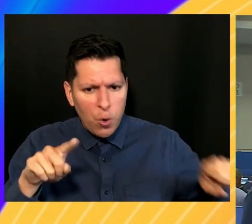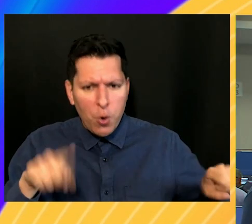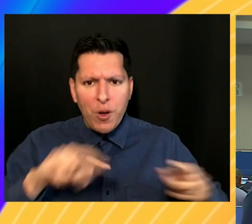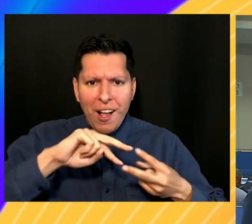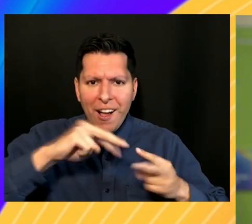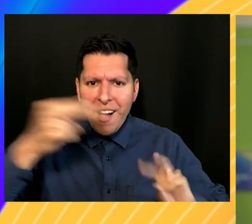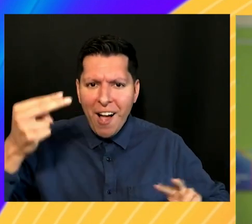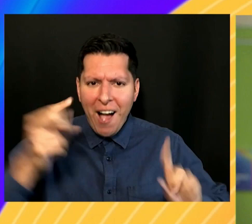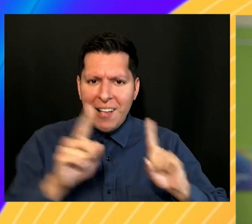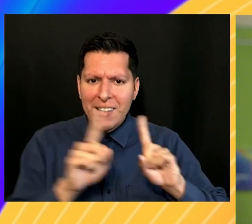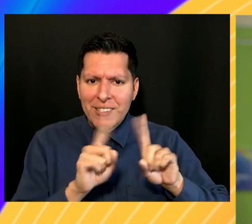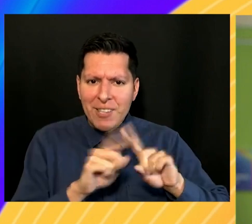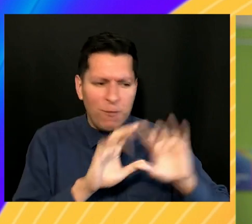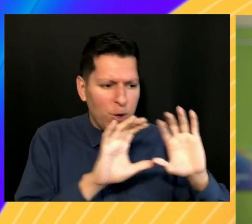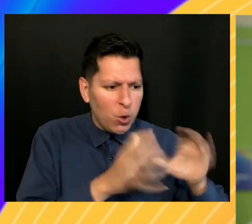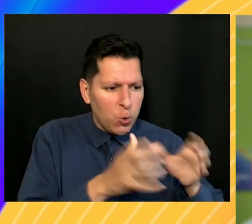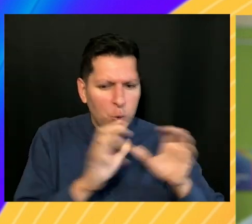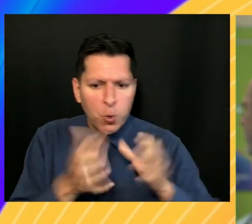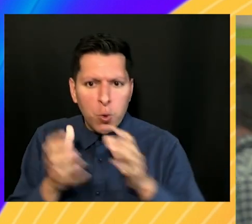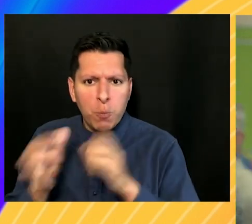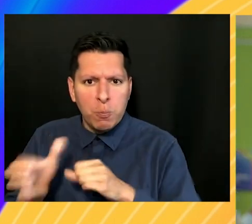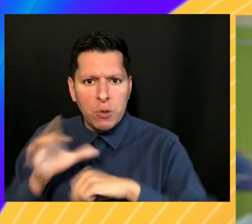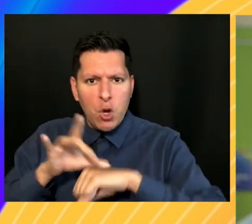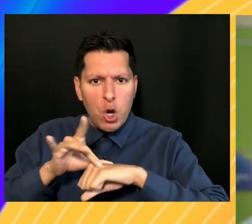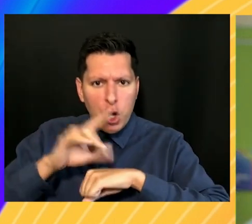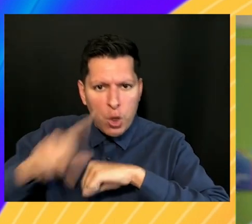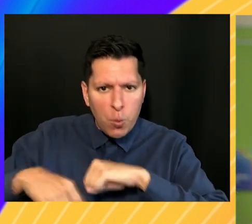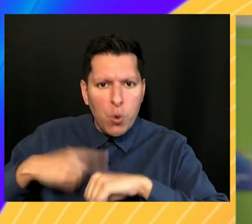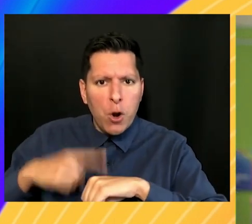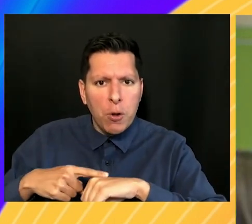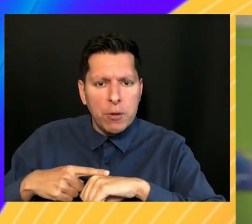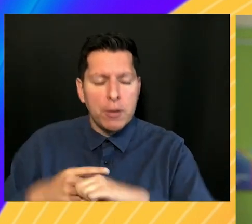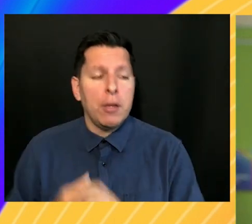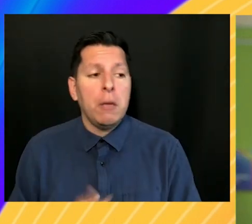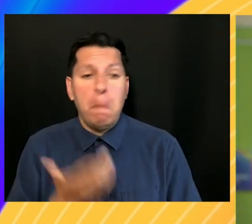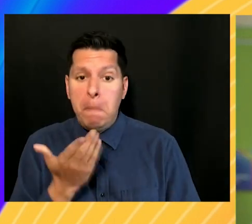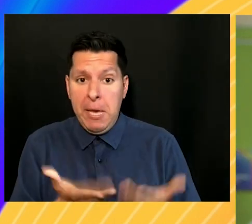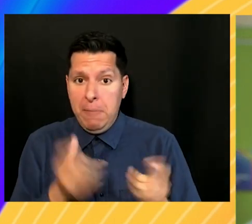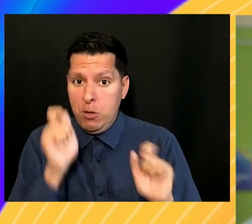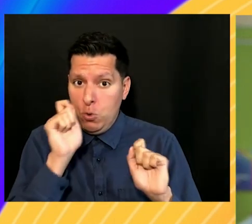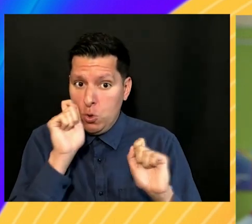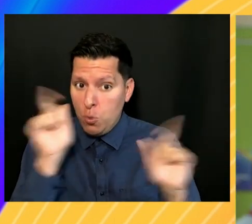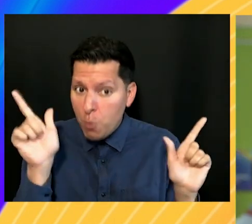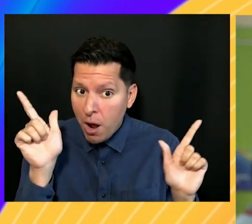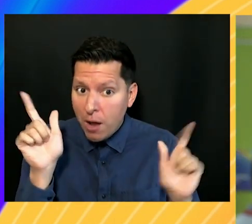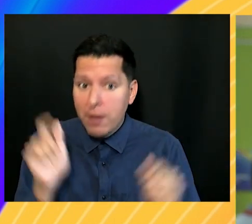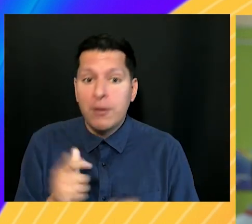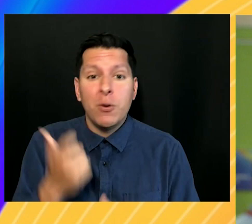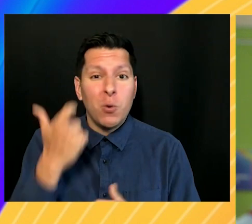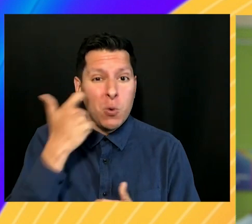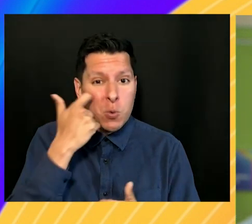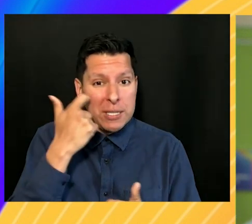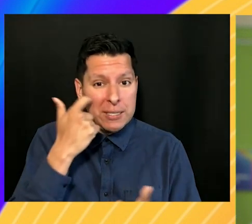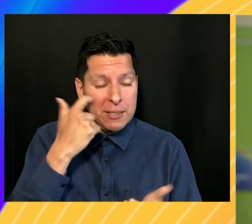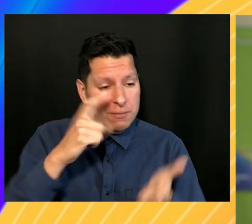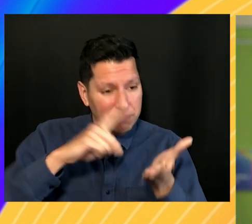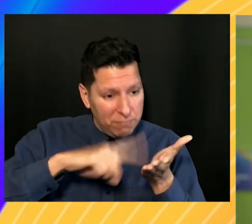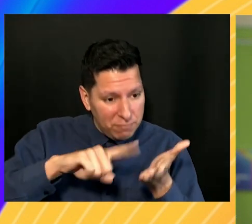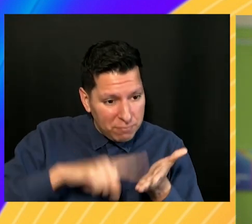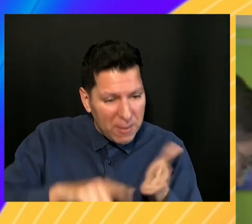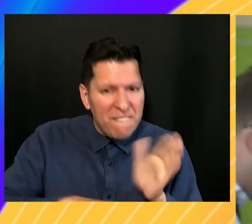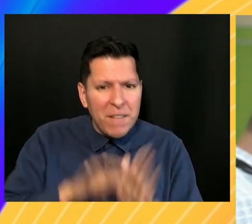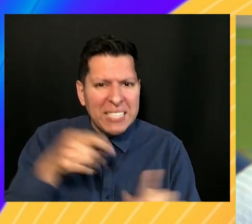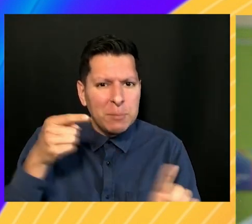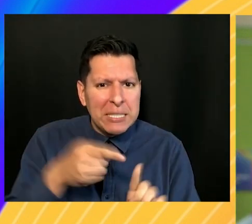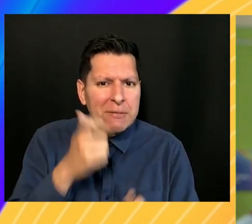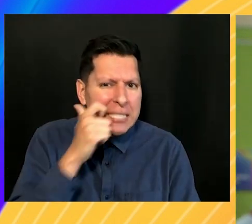populations in the world. You might not be surprised that in research cohorts there are different ethnicities that are